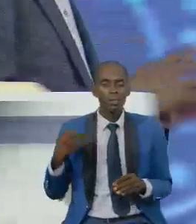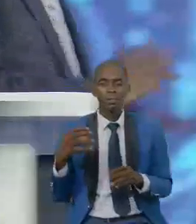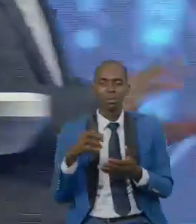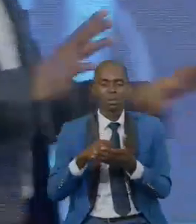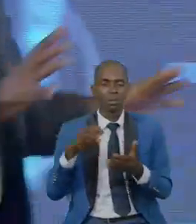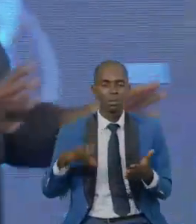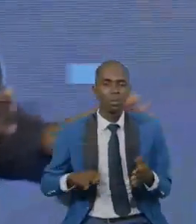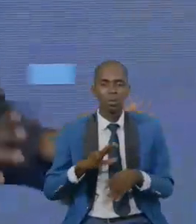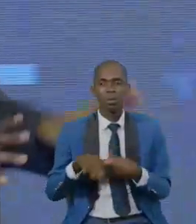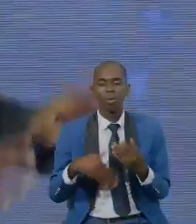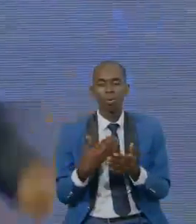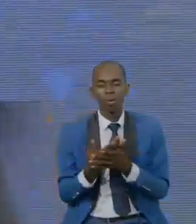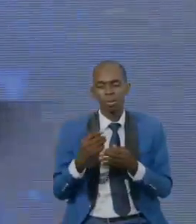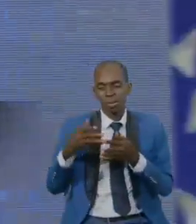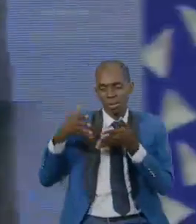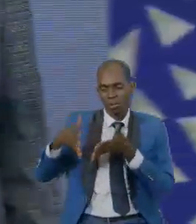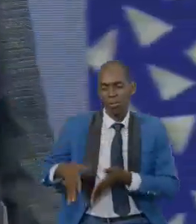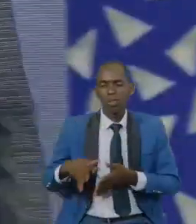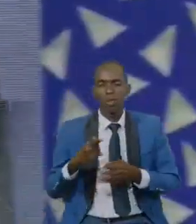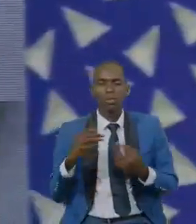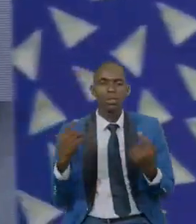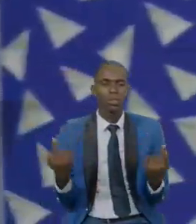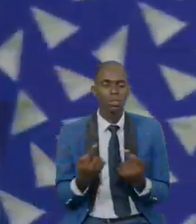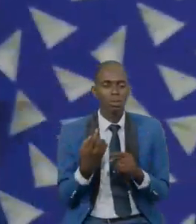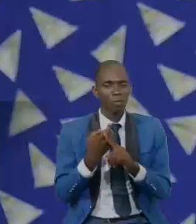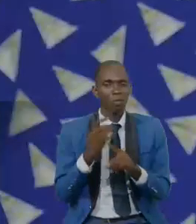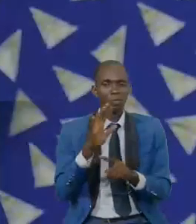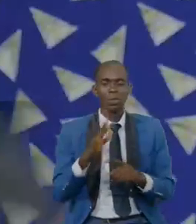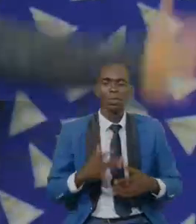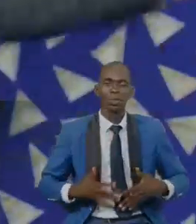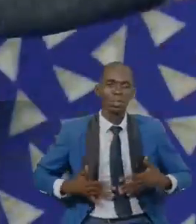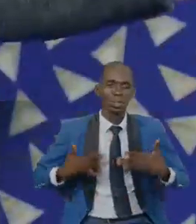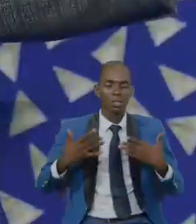the remnant of sin from your life.